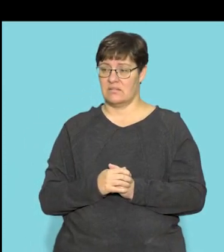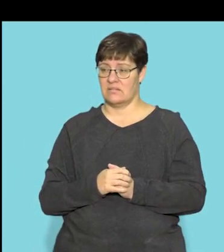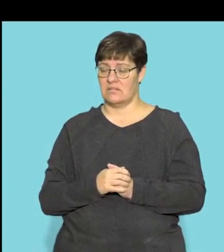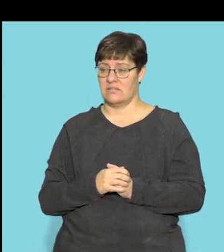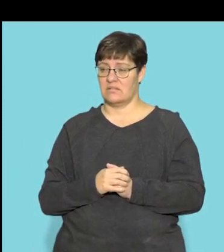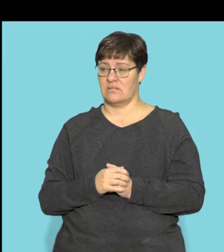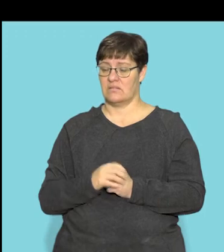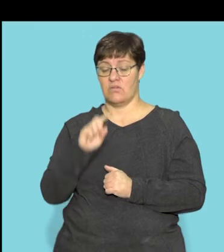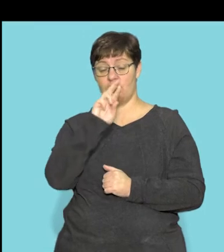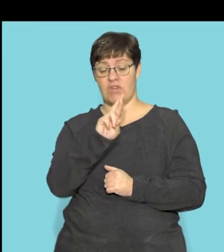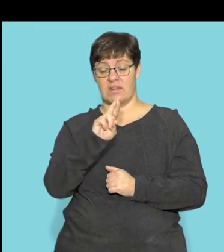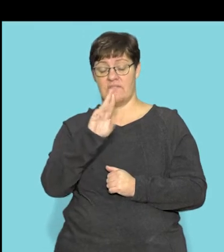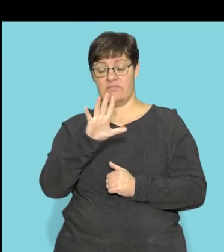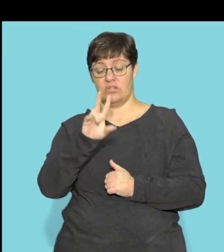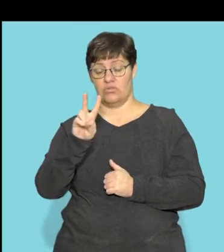52,105.